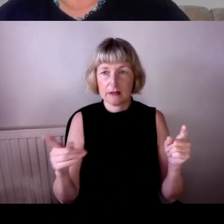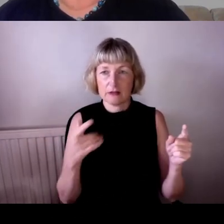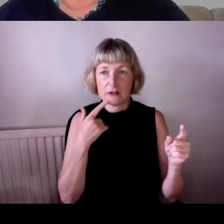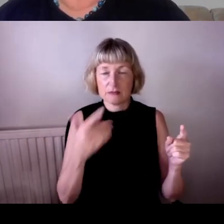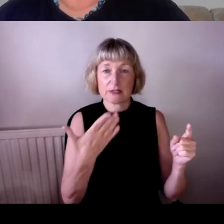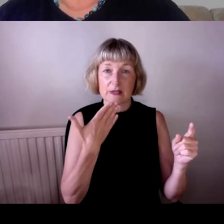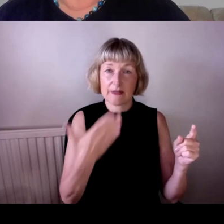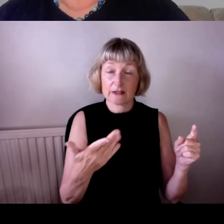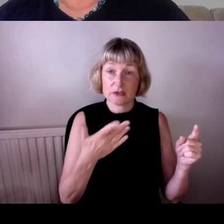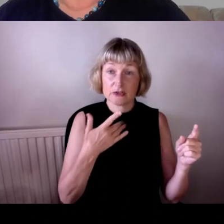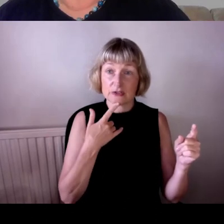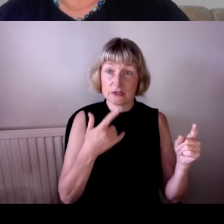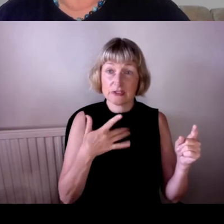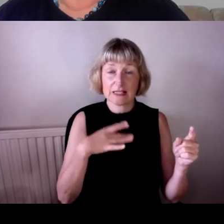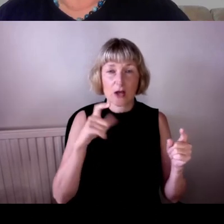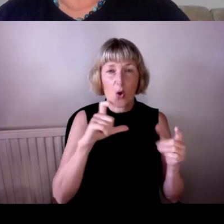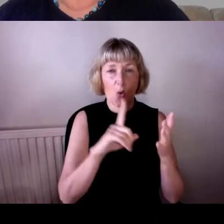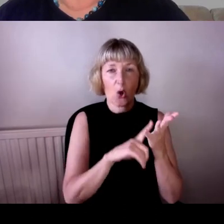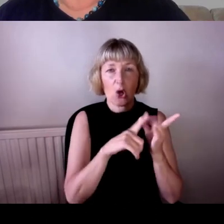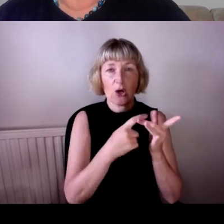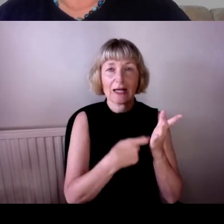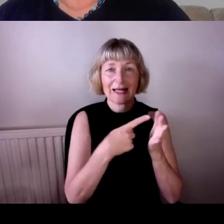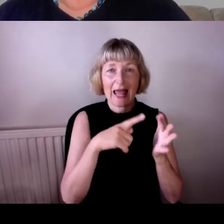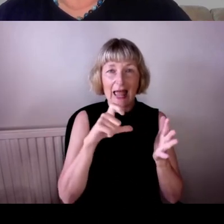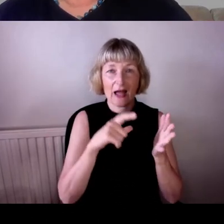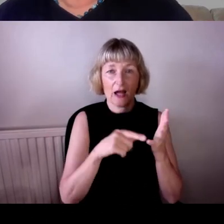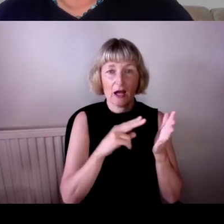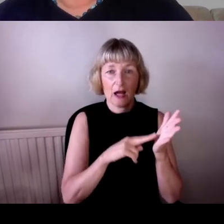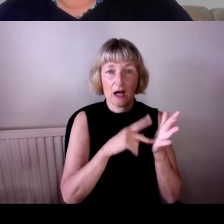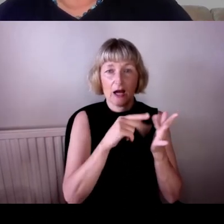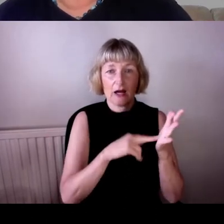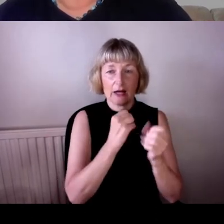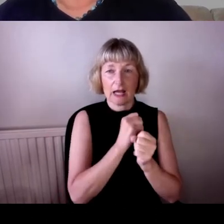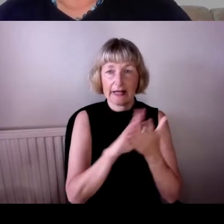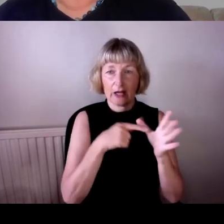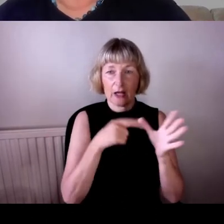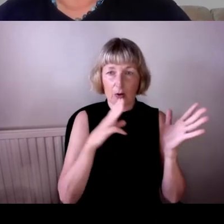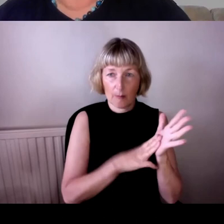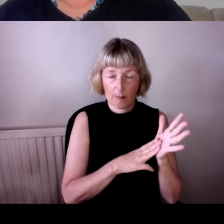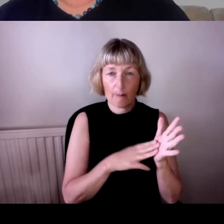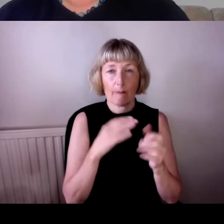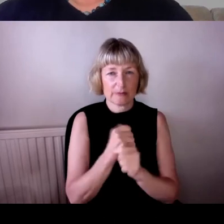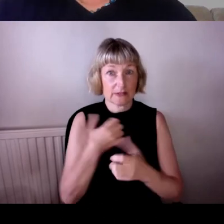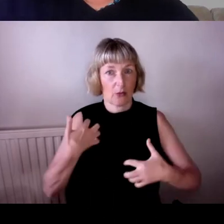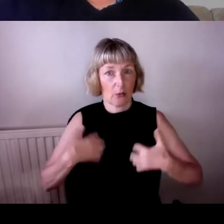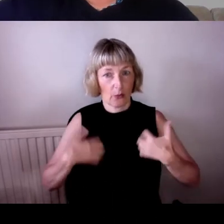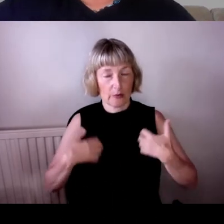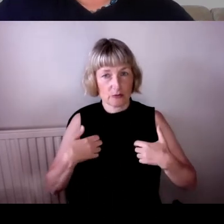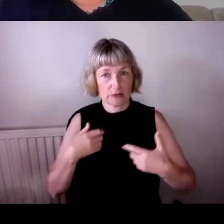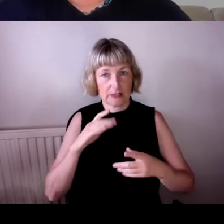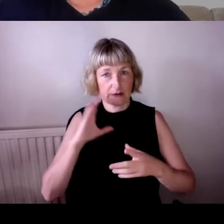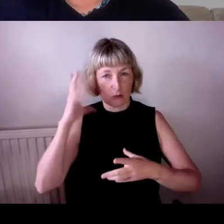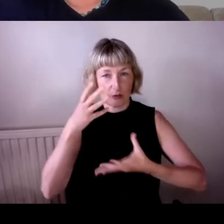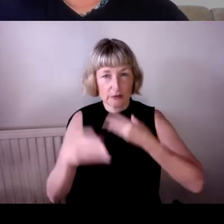wanted to throw in that Claire Cunningham did some interesting creative AD in her piece Guide Gods, yes, a show about religion